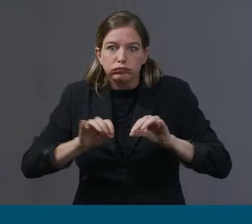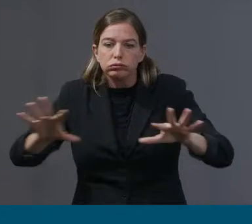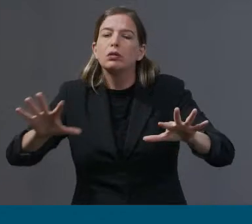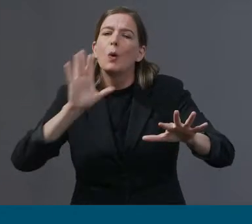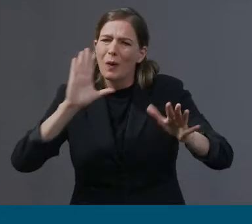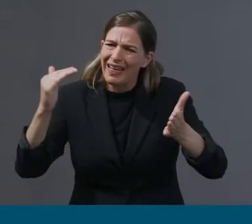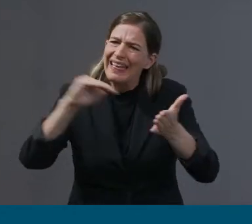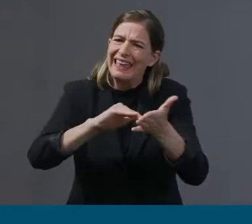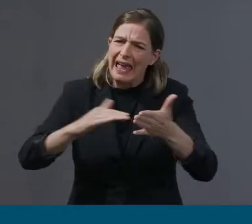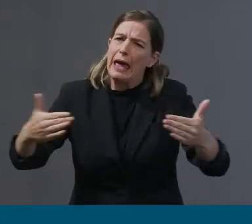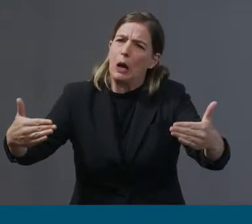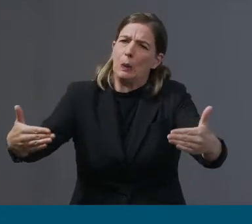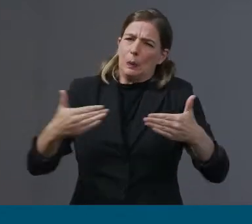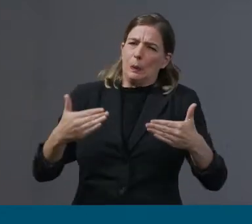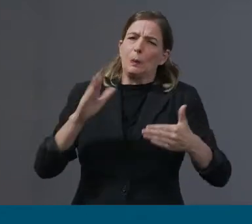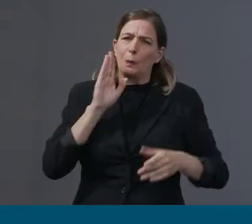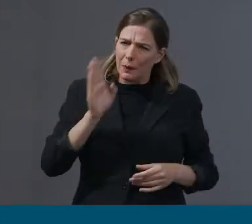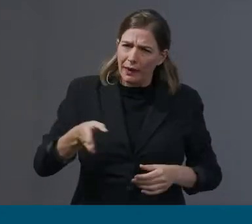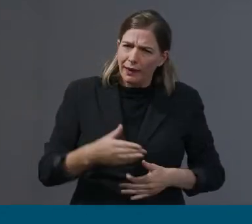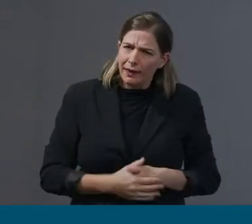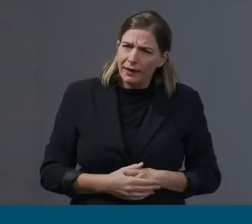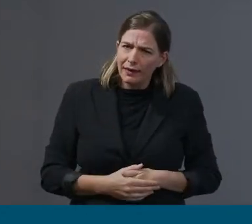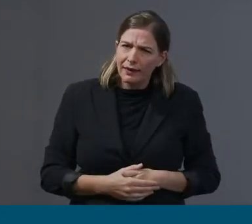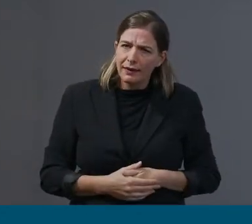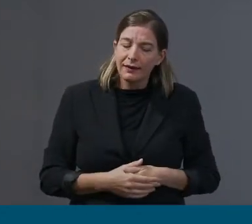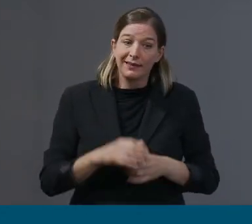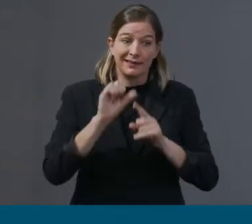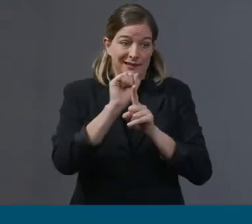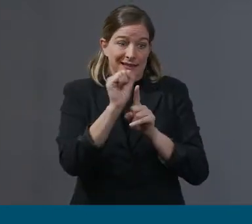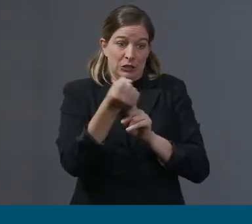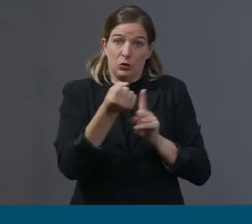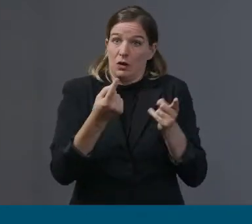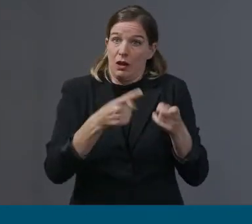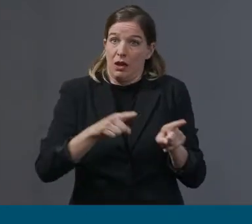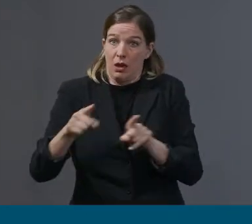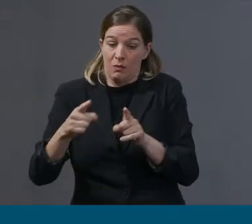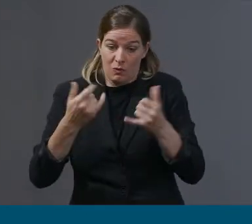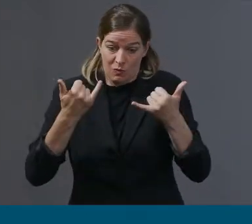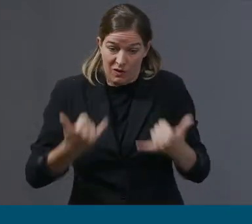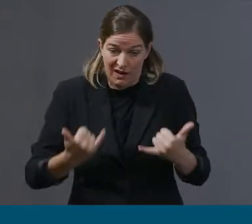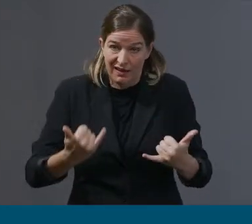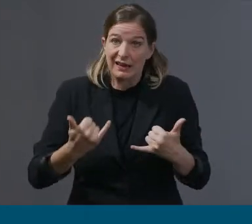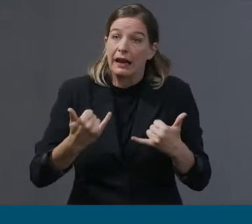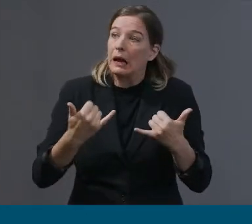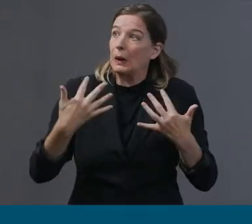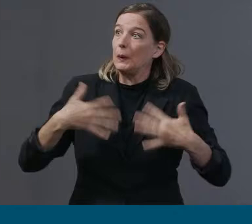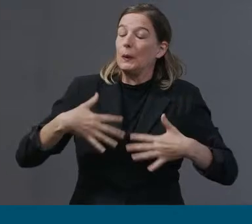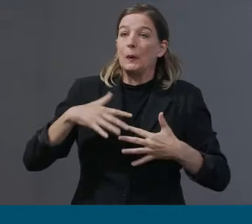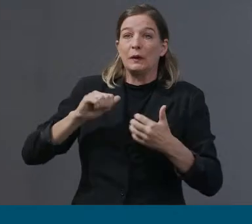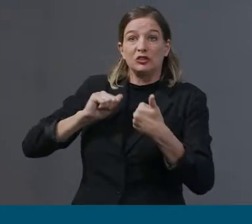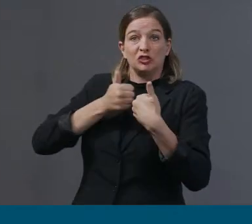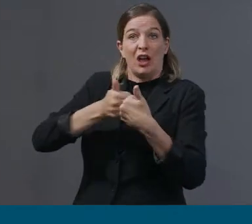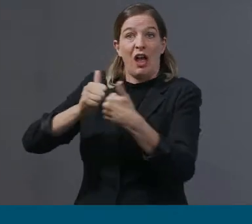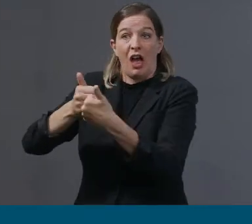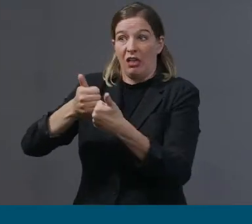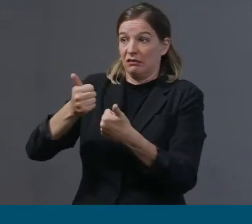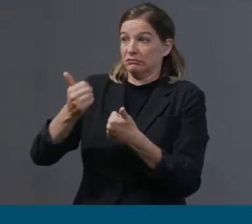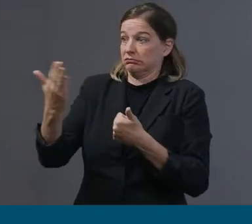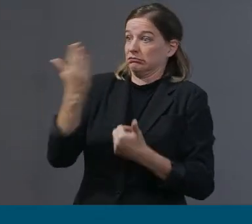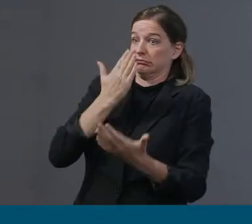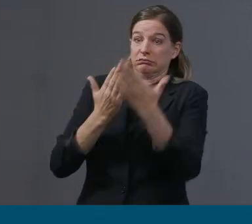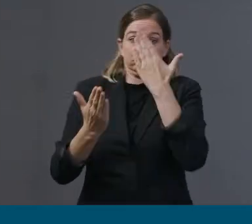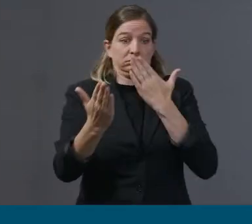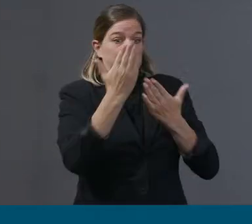And in our current situation and the challenges that confront us, there are opportunities to contain the